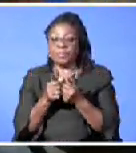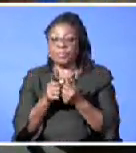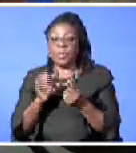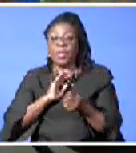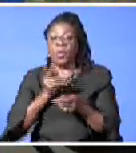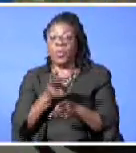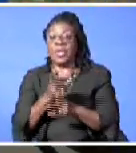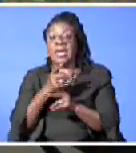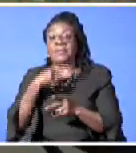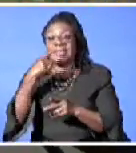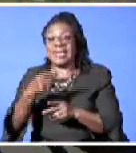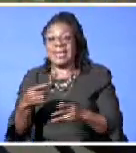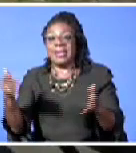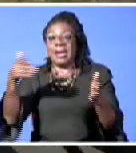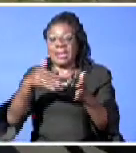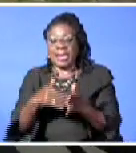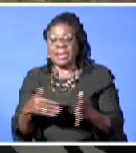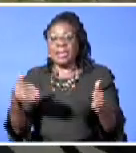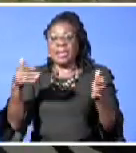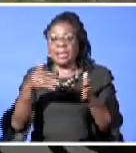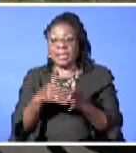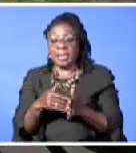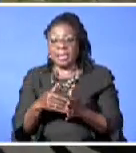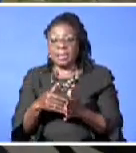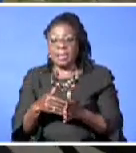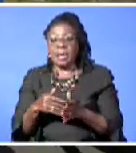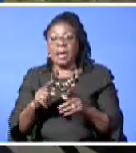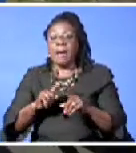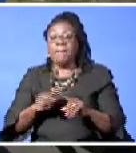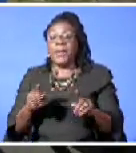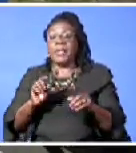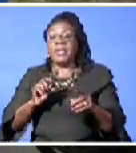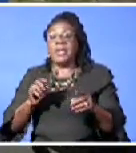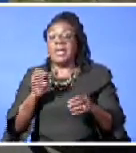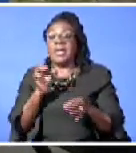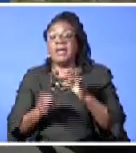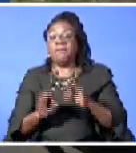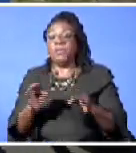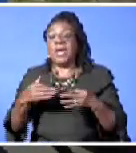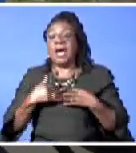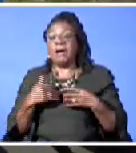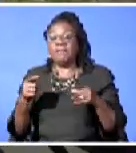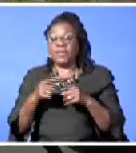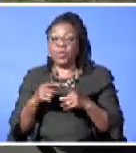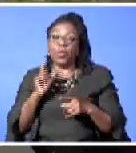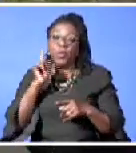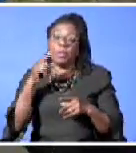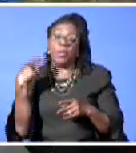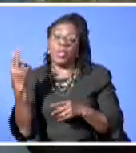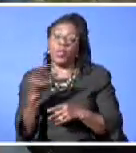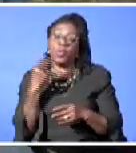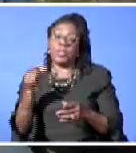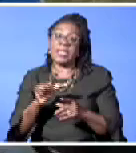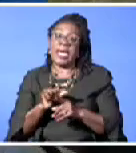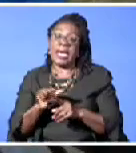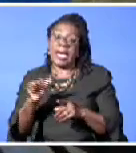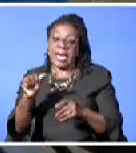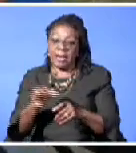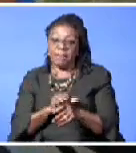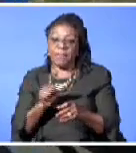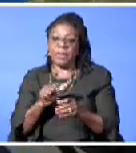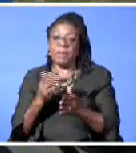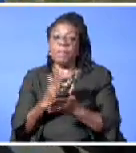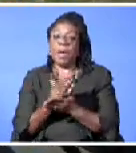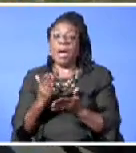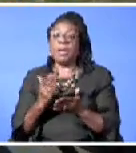keep saying is that we don't want to get there, but if we have to, we will. And we will use every extent of the law